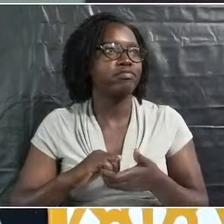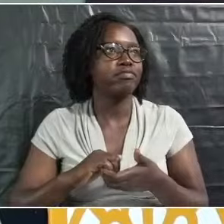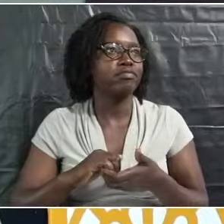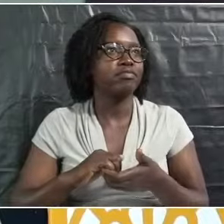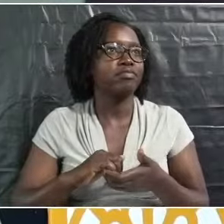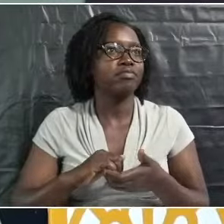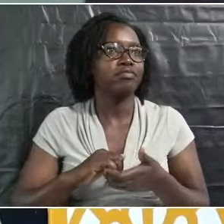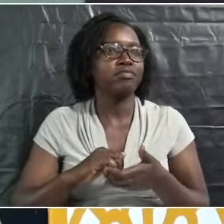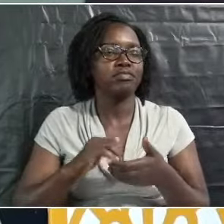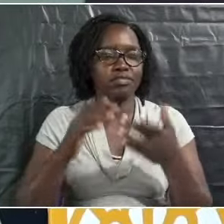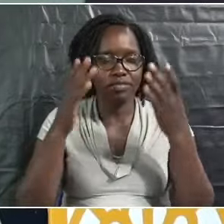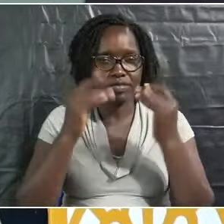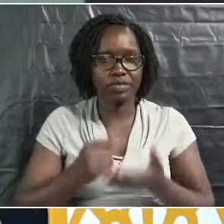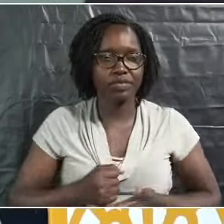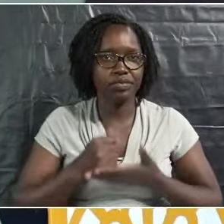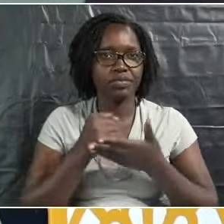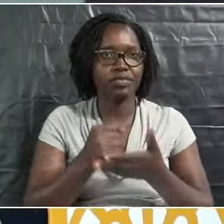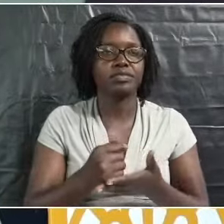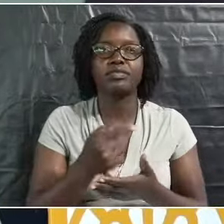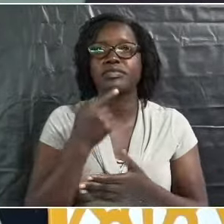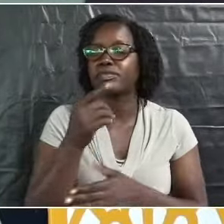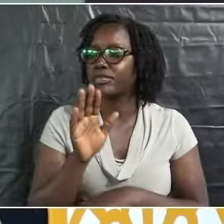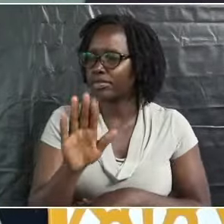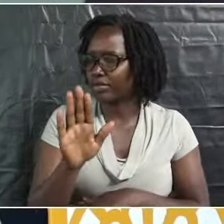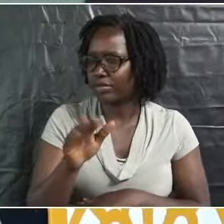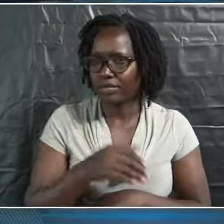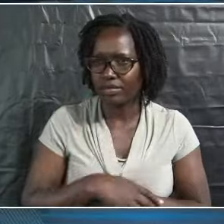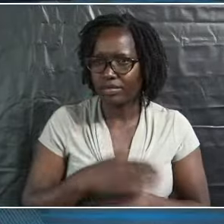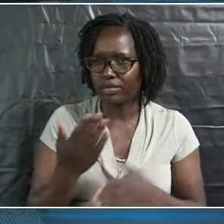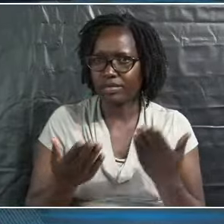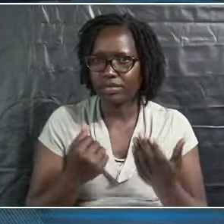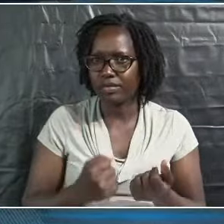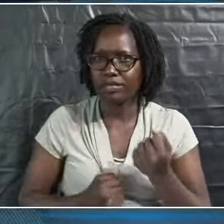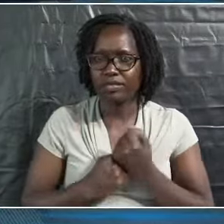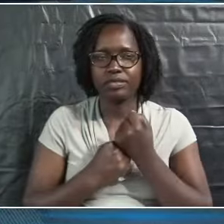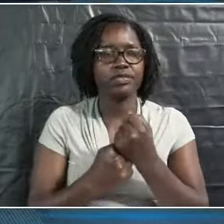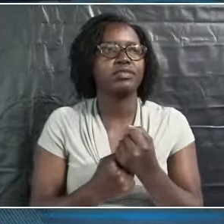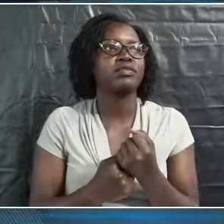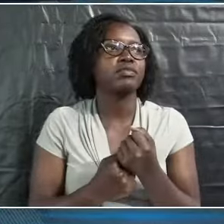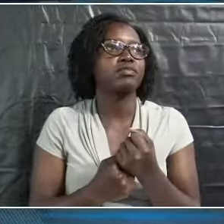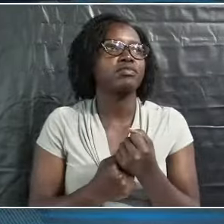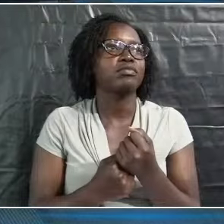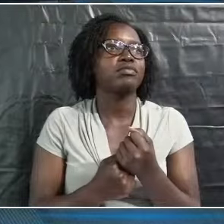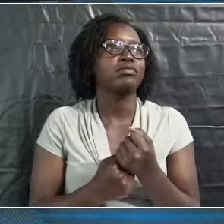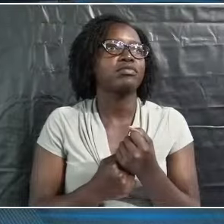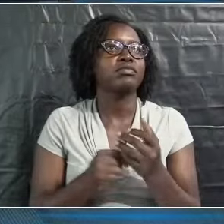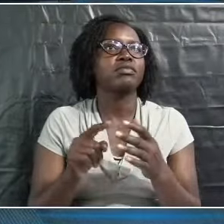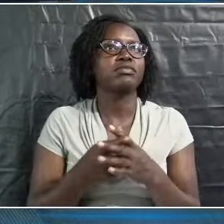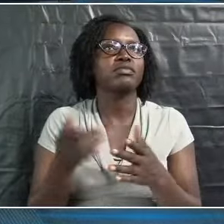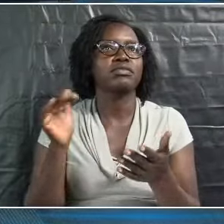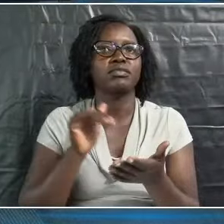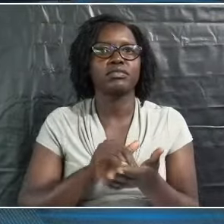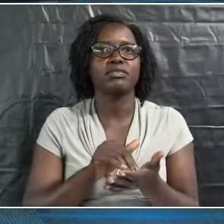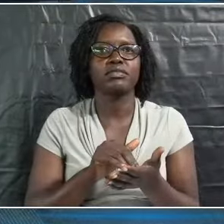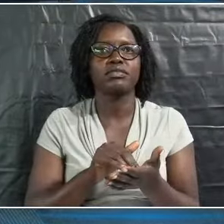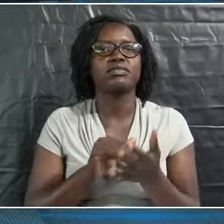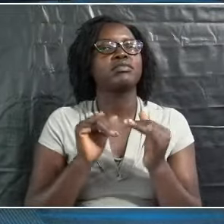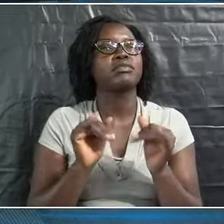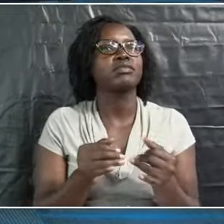to bail him out. Said, you know, maybe if I assist him, he will begin on a new